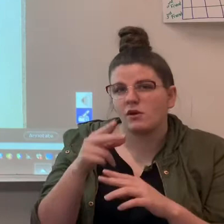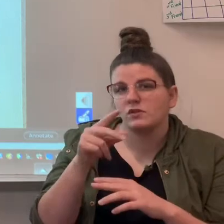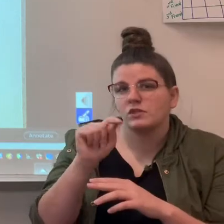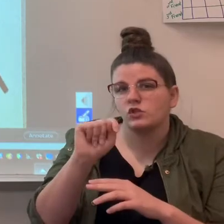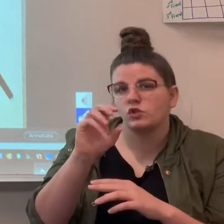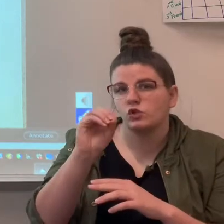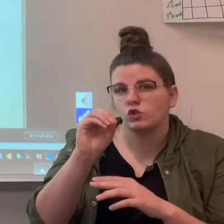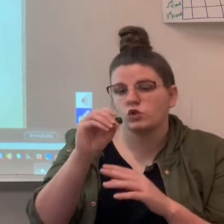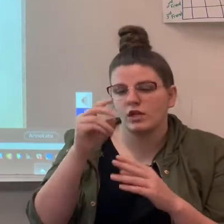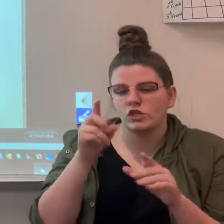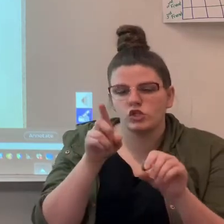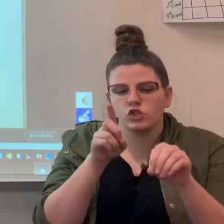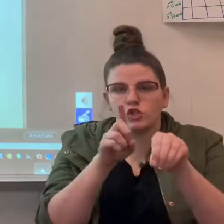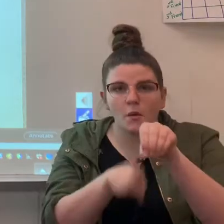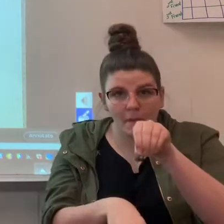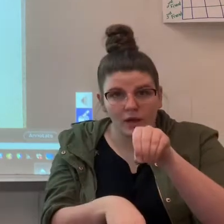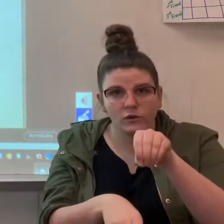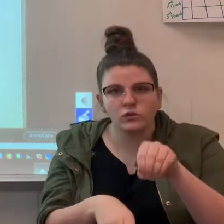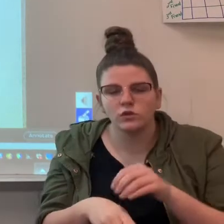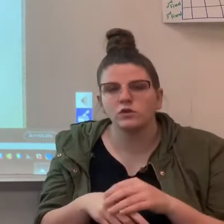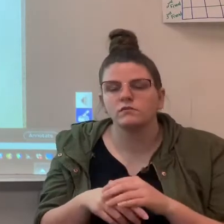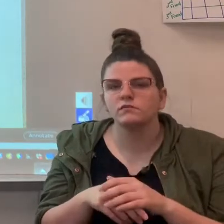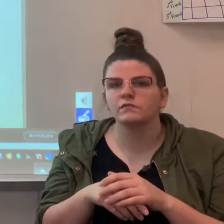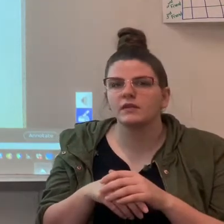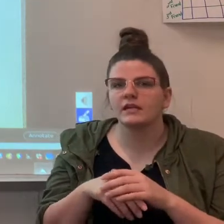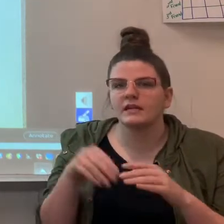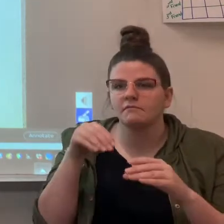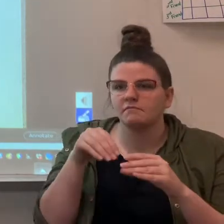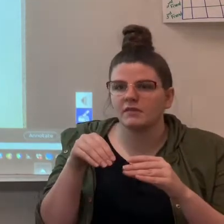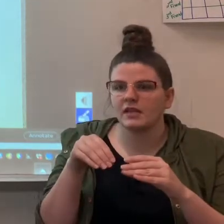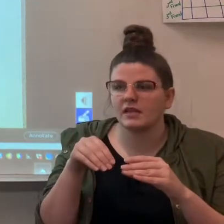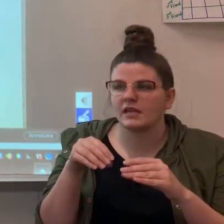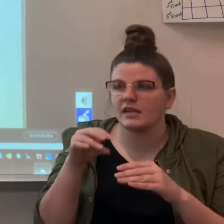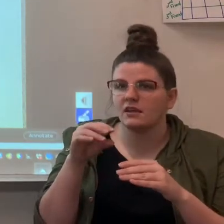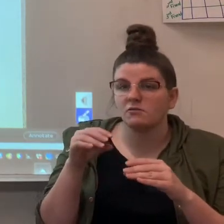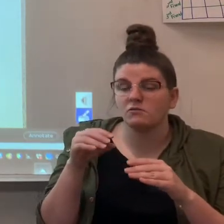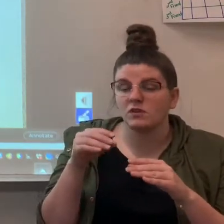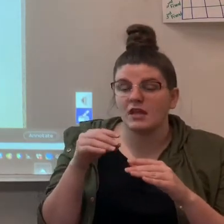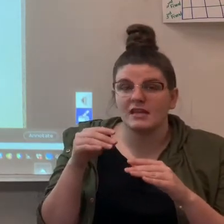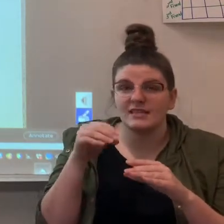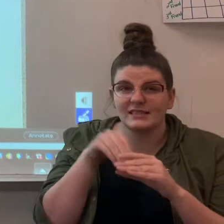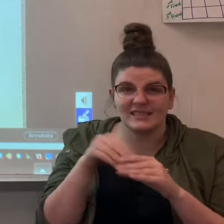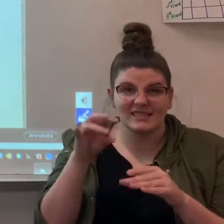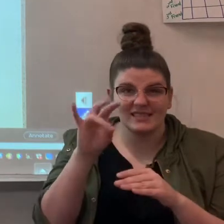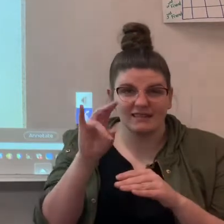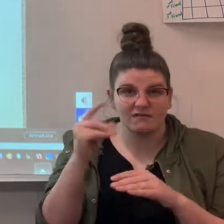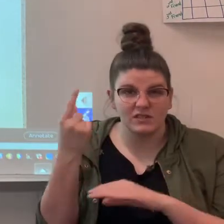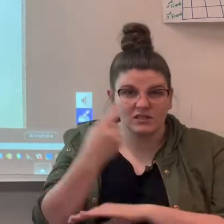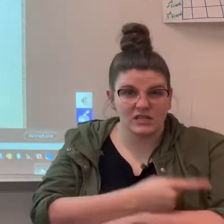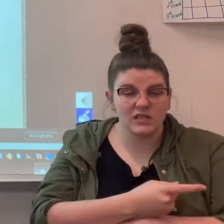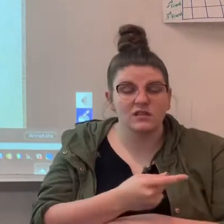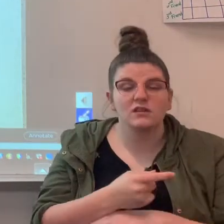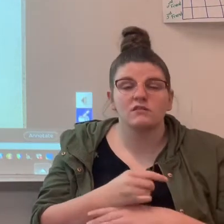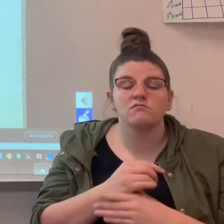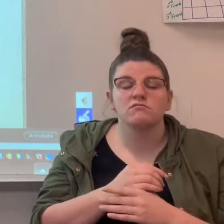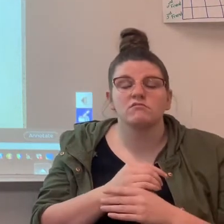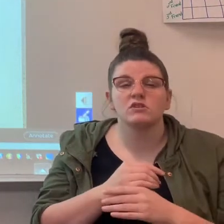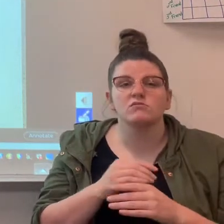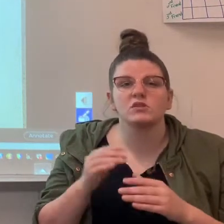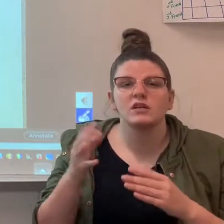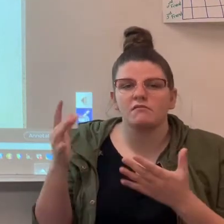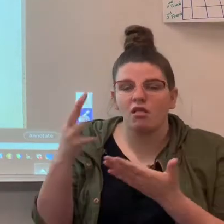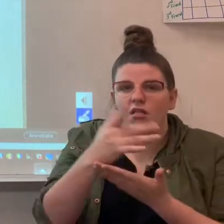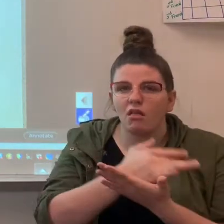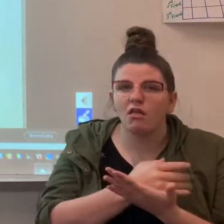over 7 days. So within those 7-day frame, they've harvested 156 pounds of tomatoes. If